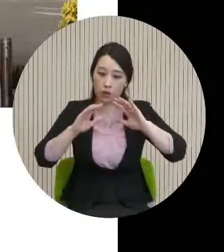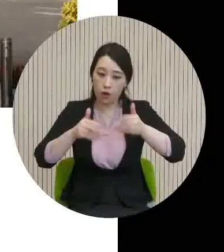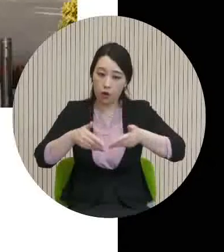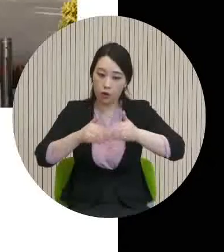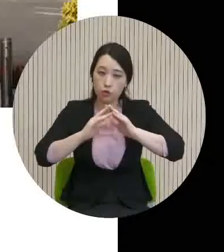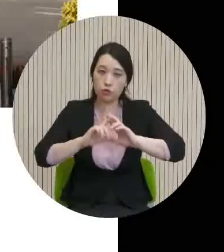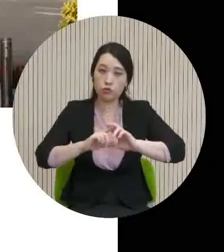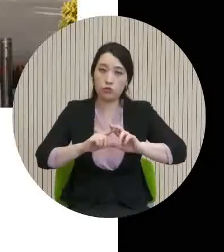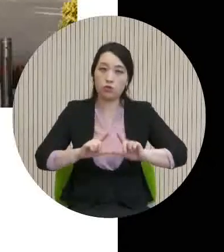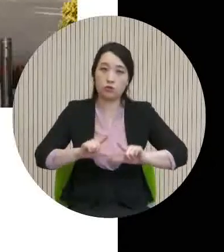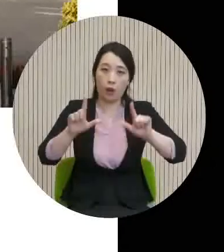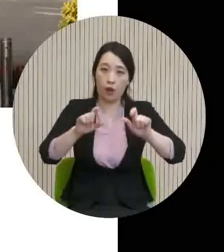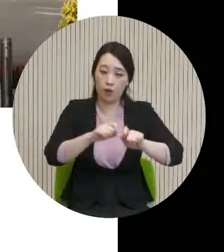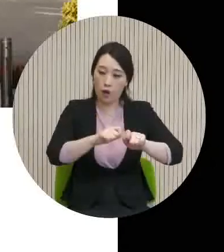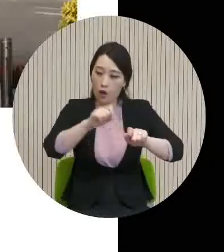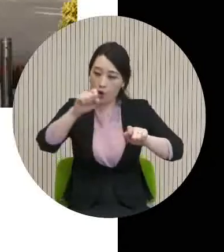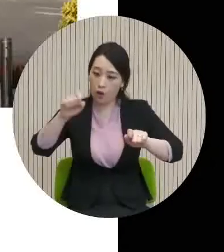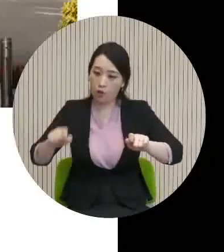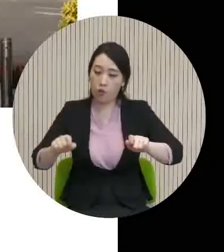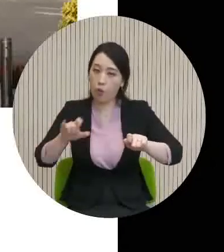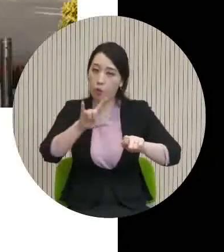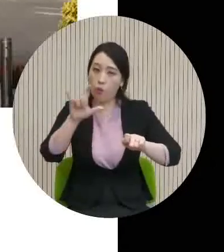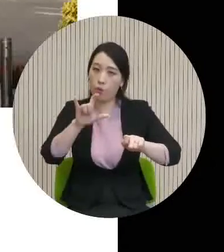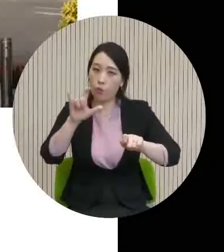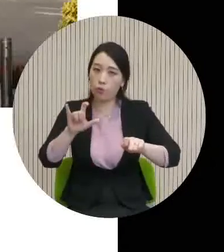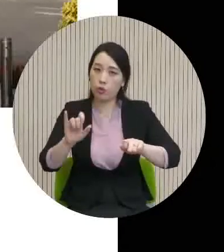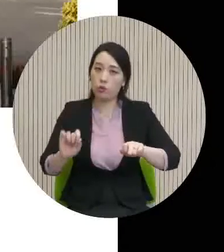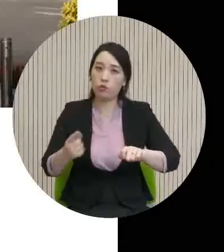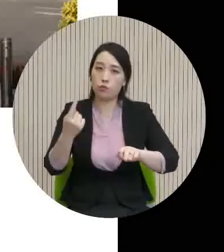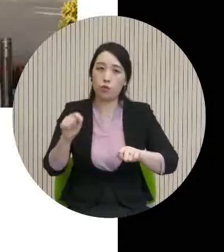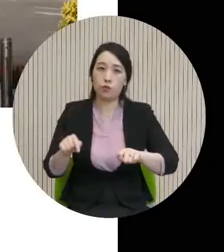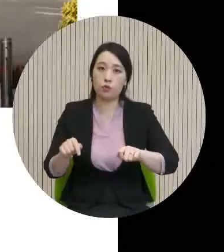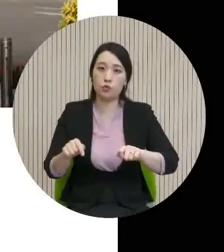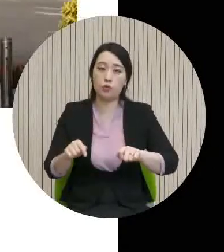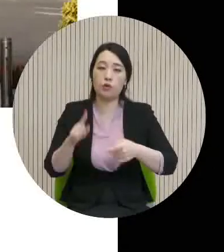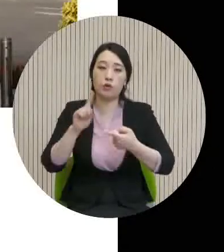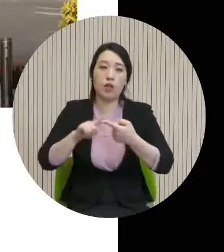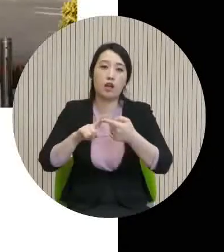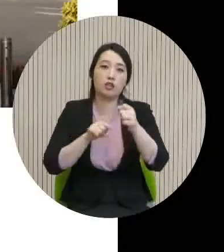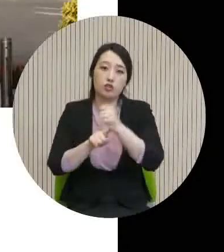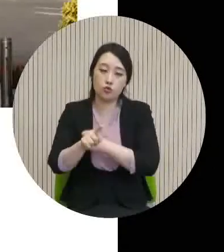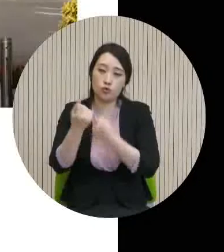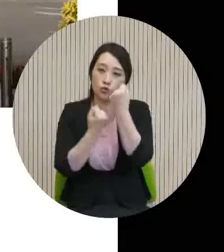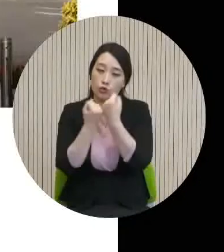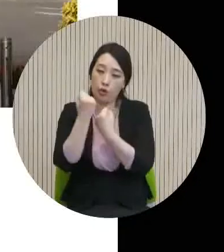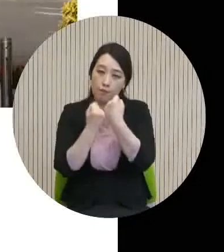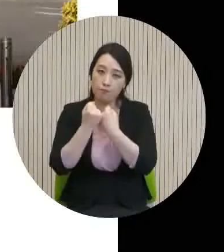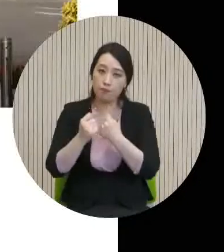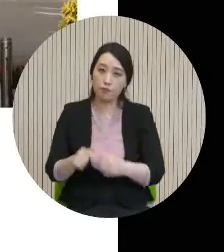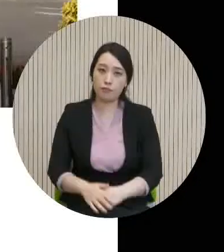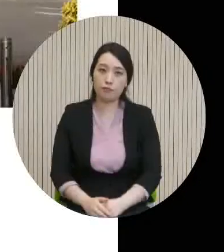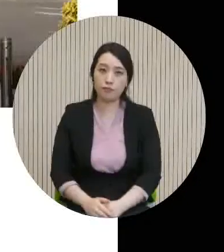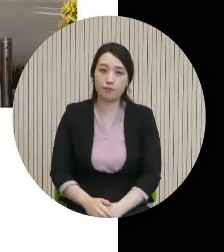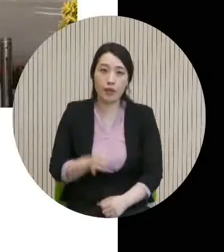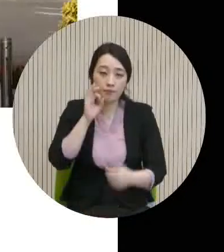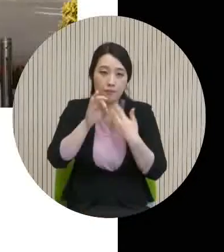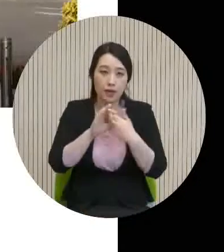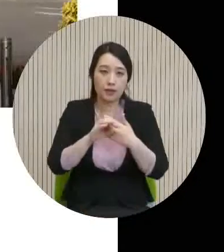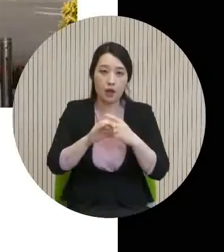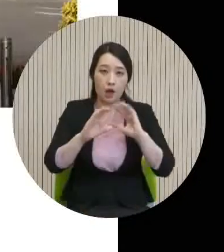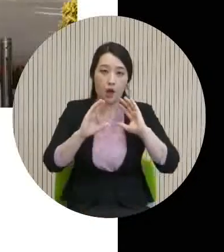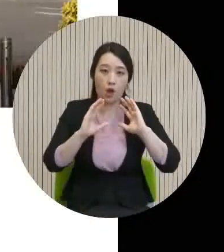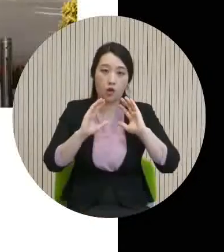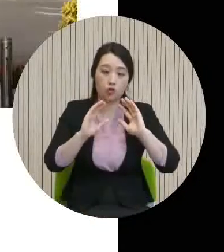If the National Librarian of Singapore wanted to document how